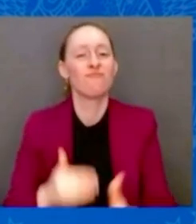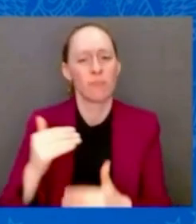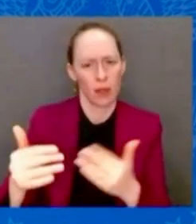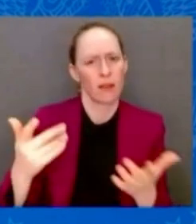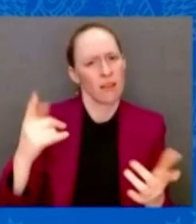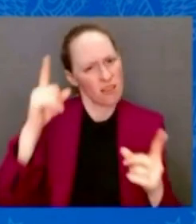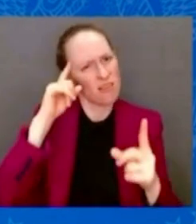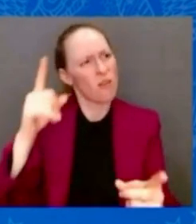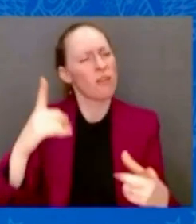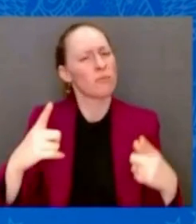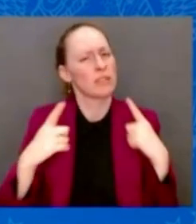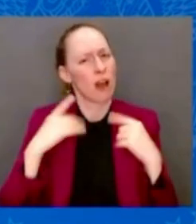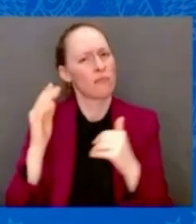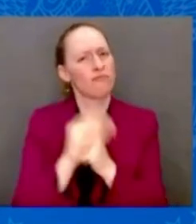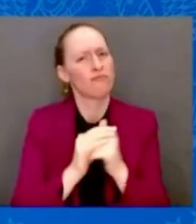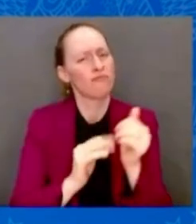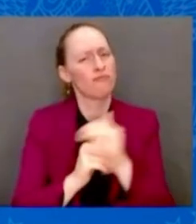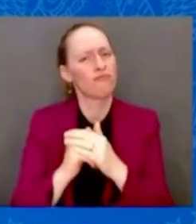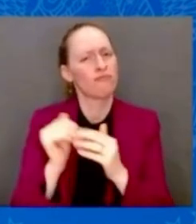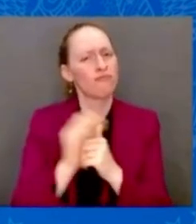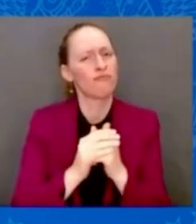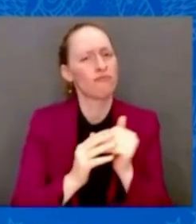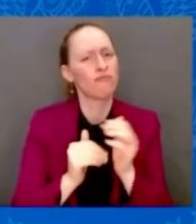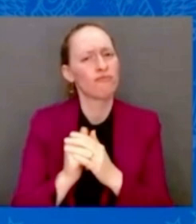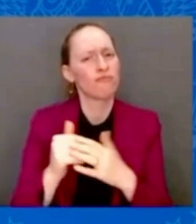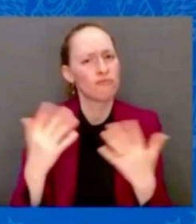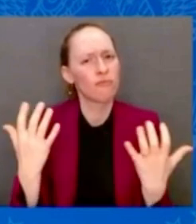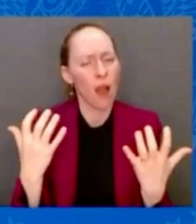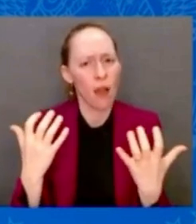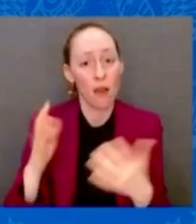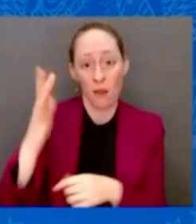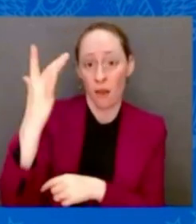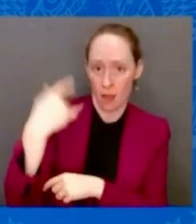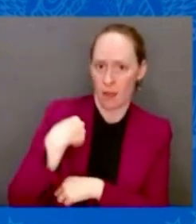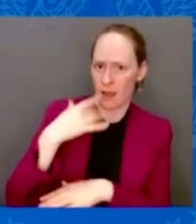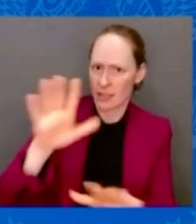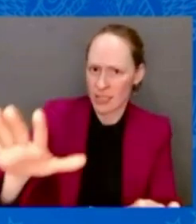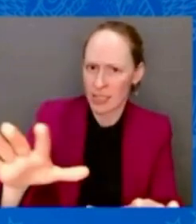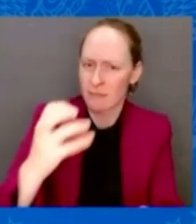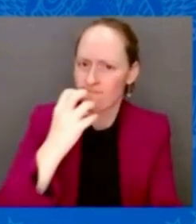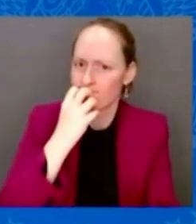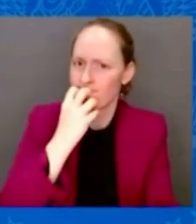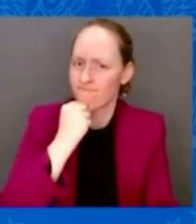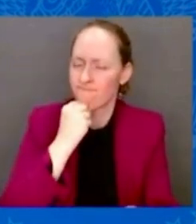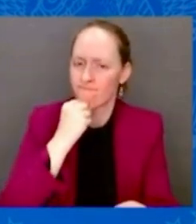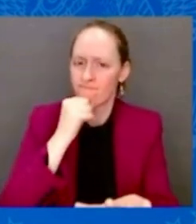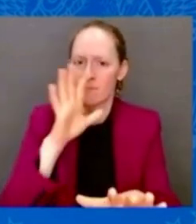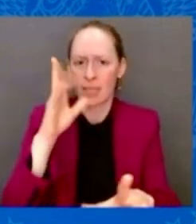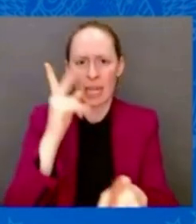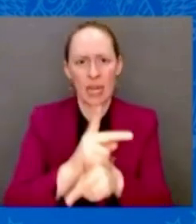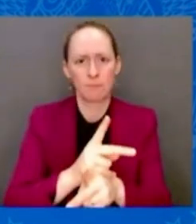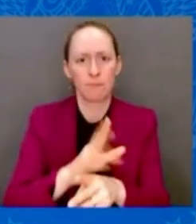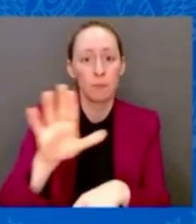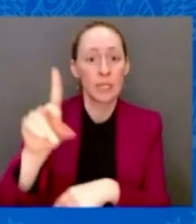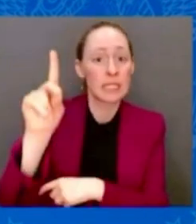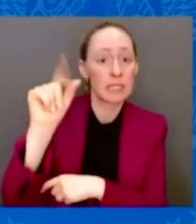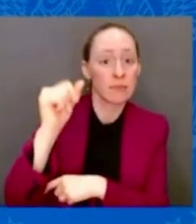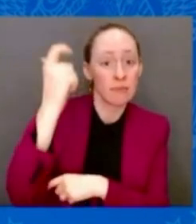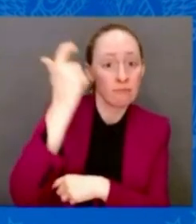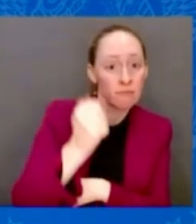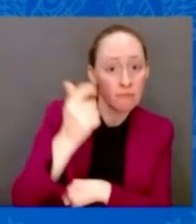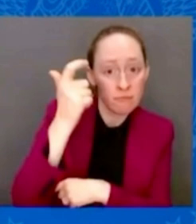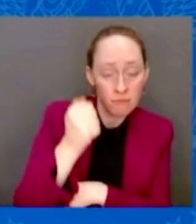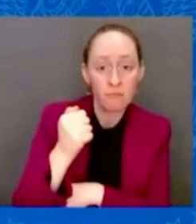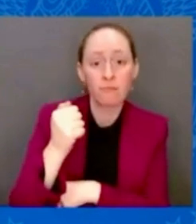I was proud to sign legislation to make sure your disability retirement benefits remain tax-free the whole life. And that's why, as